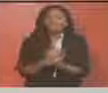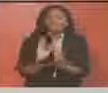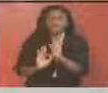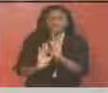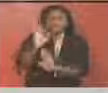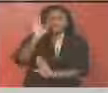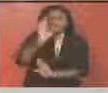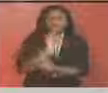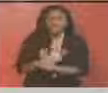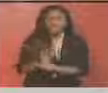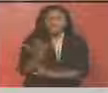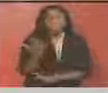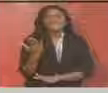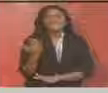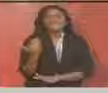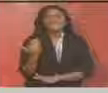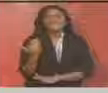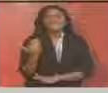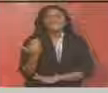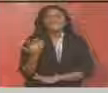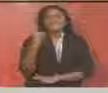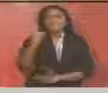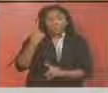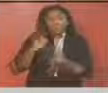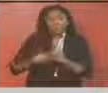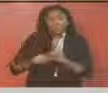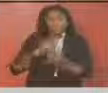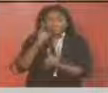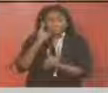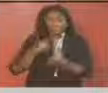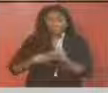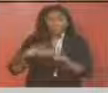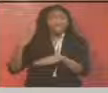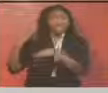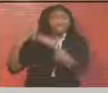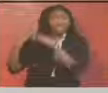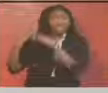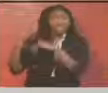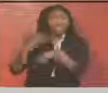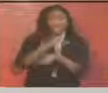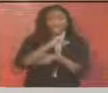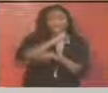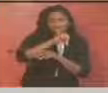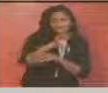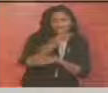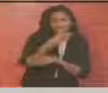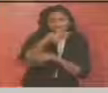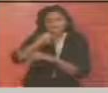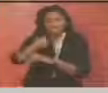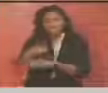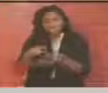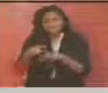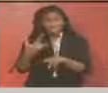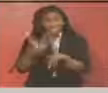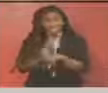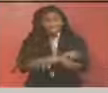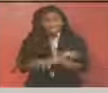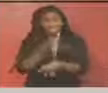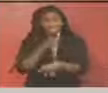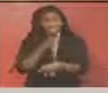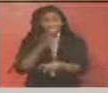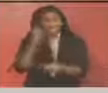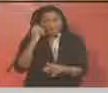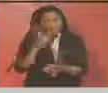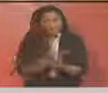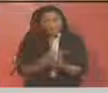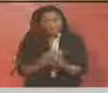15th, 1 month ago. And the Johnson & Johnson vaccine got approval on 12th